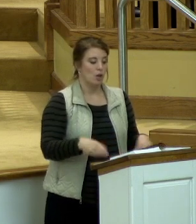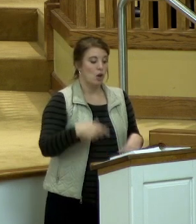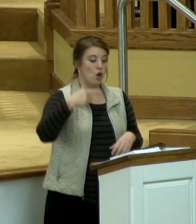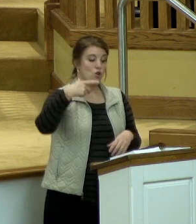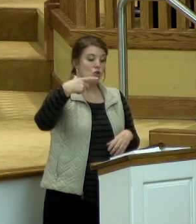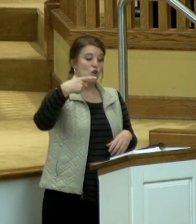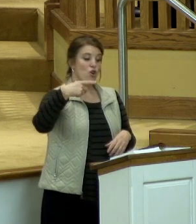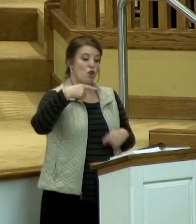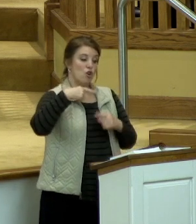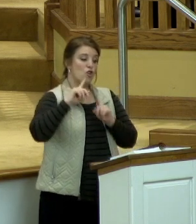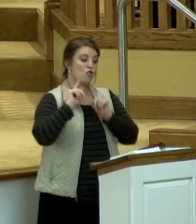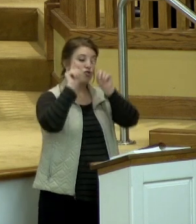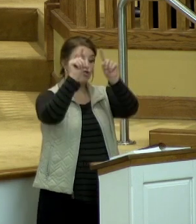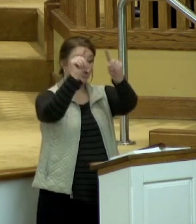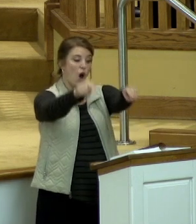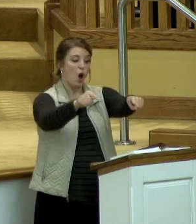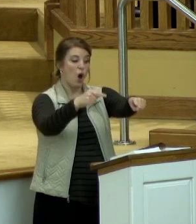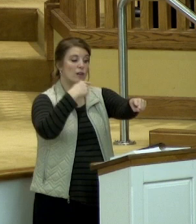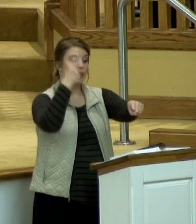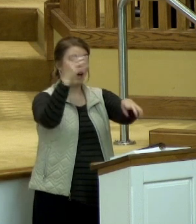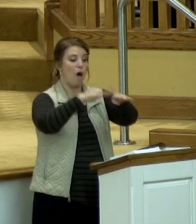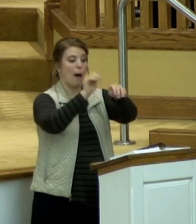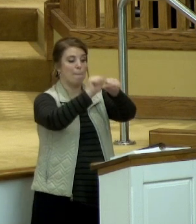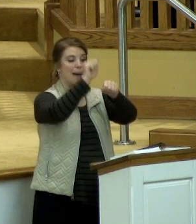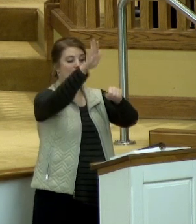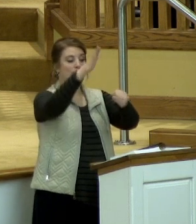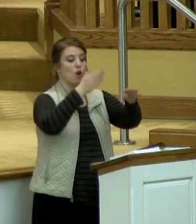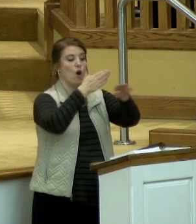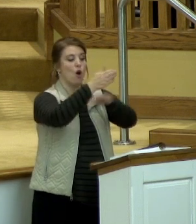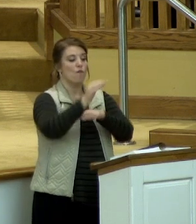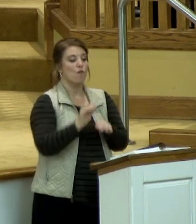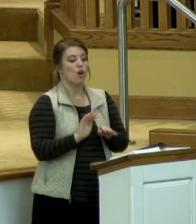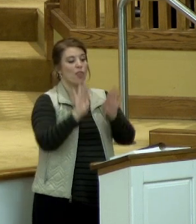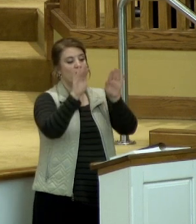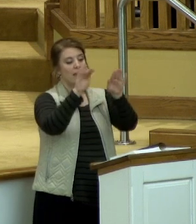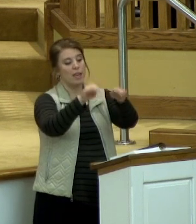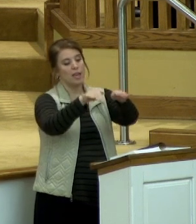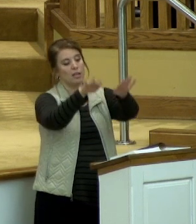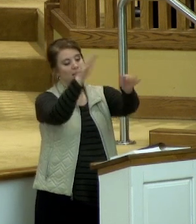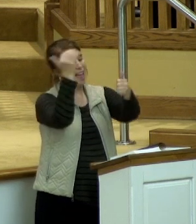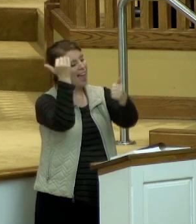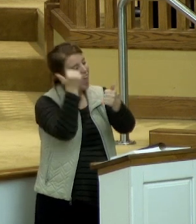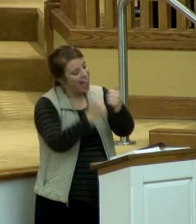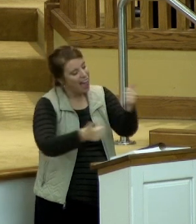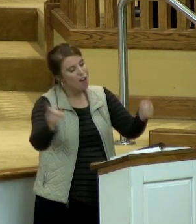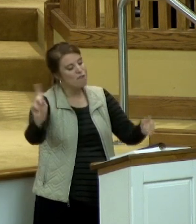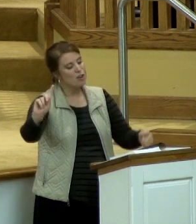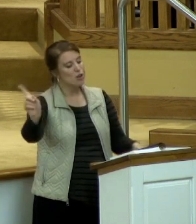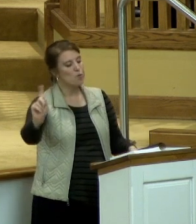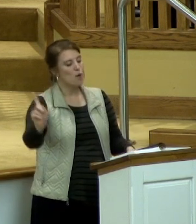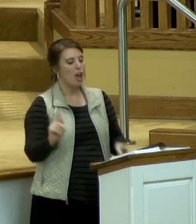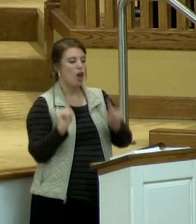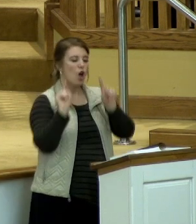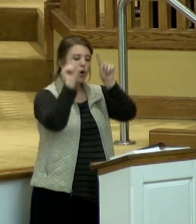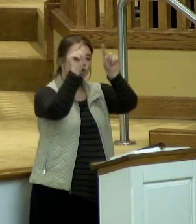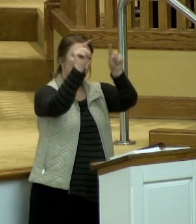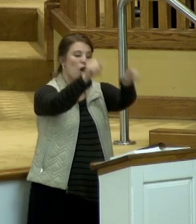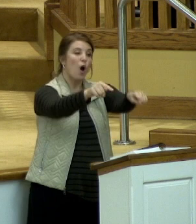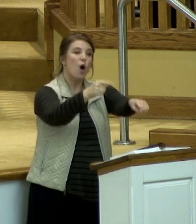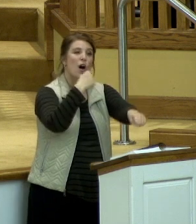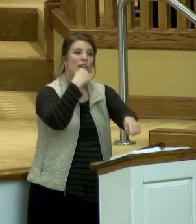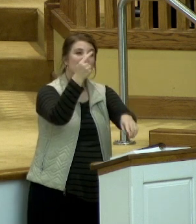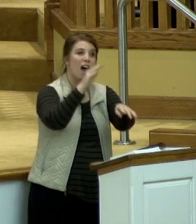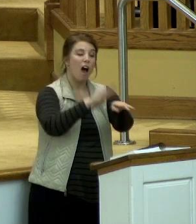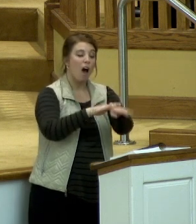Go tell it on the mountain, over the hills and everywhere.